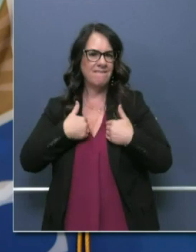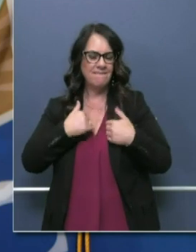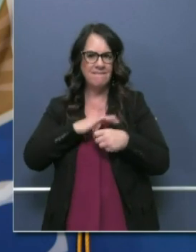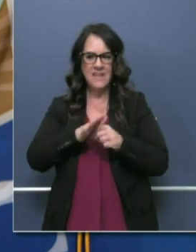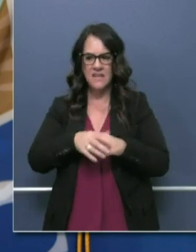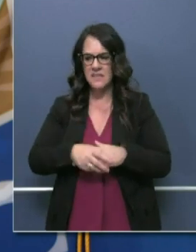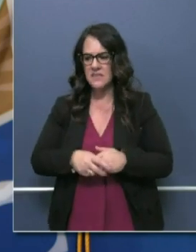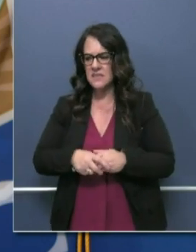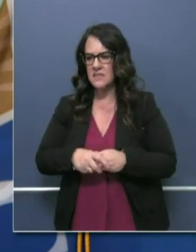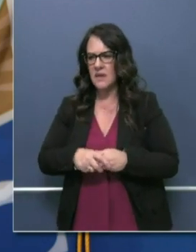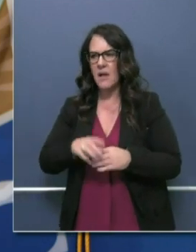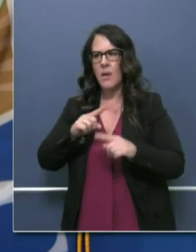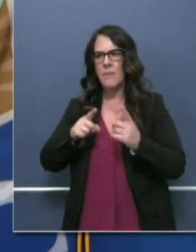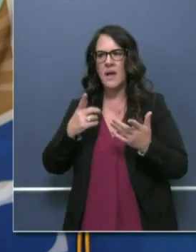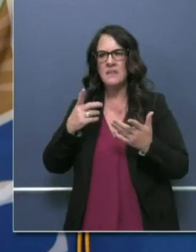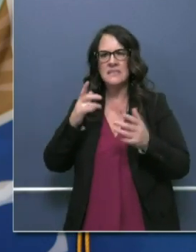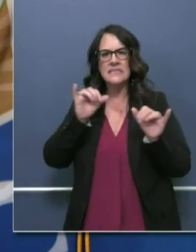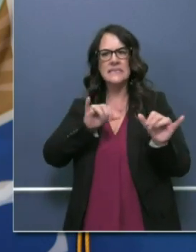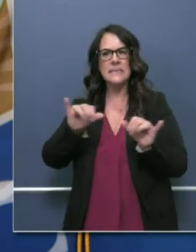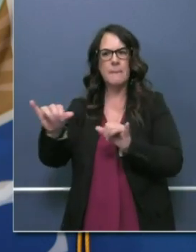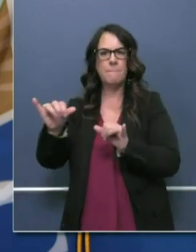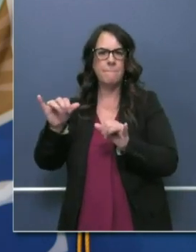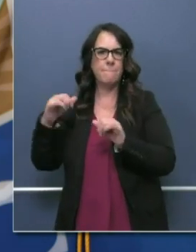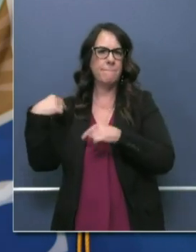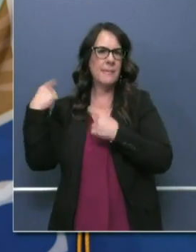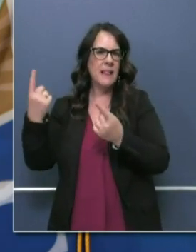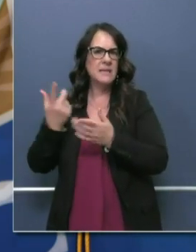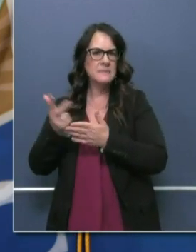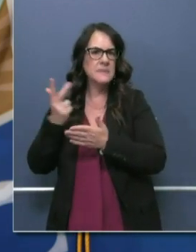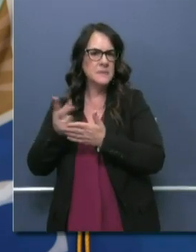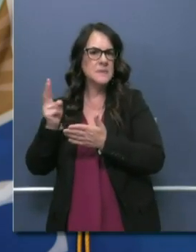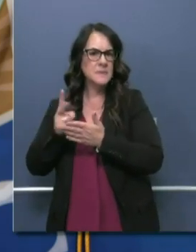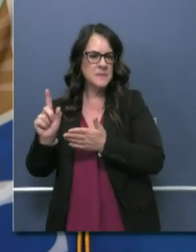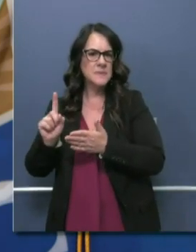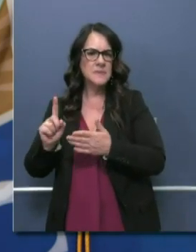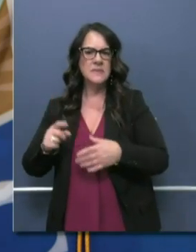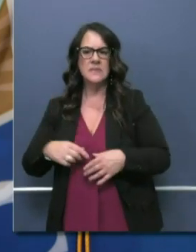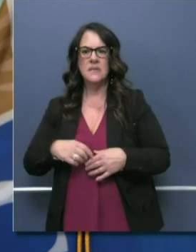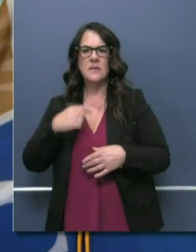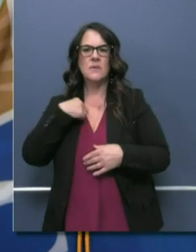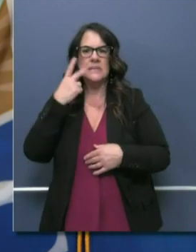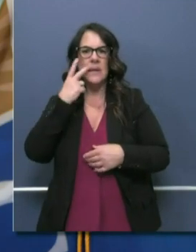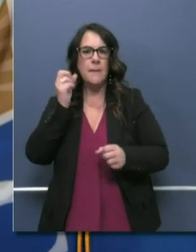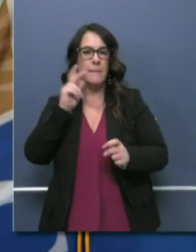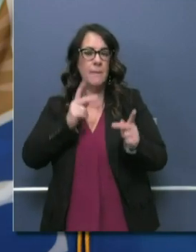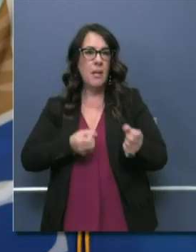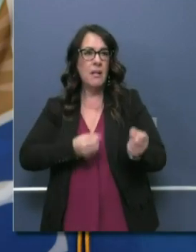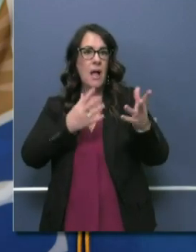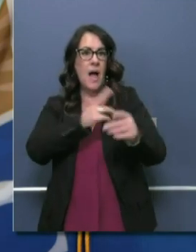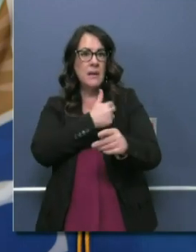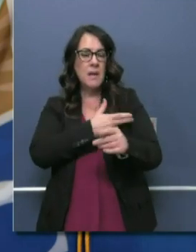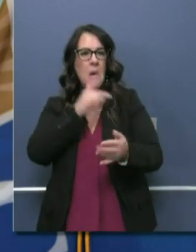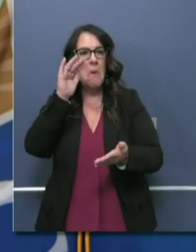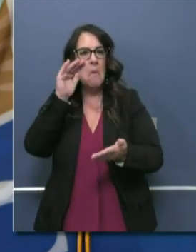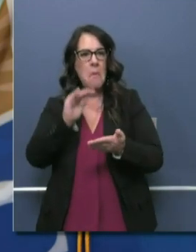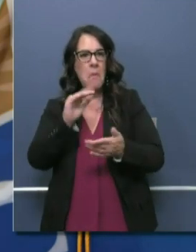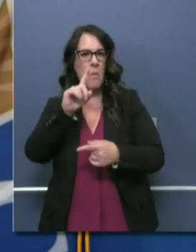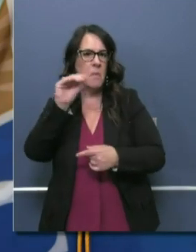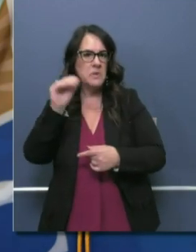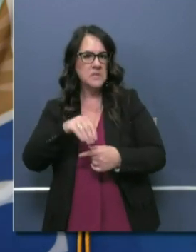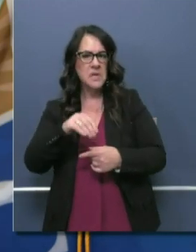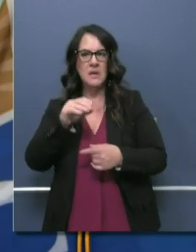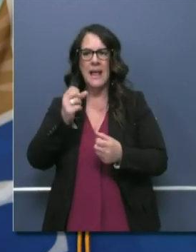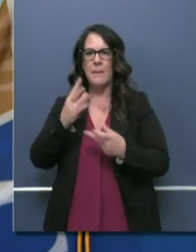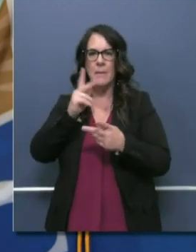seen over the course of the last few weeks. We saw hospitalizations decline by 1%, and we saw ICU